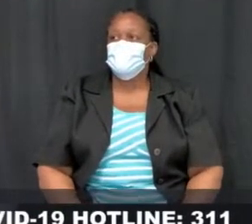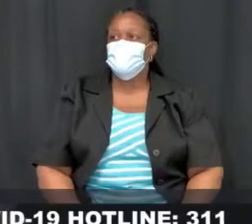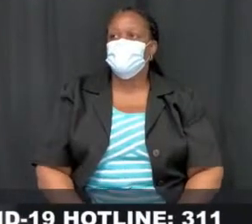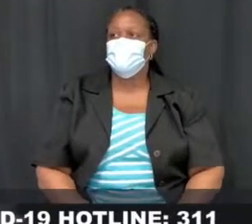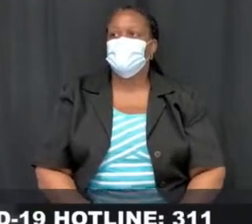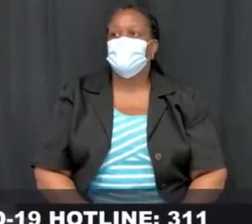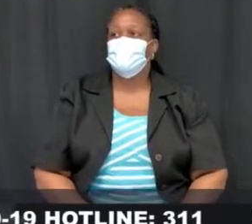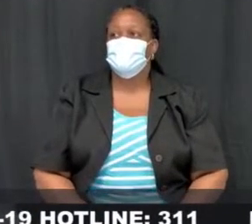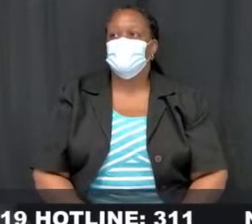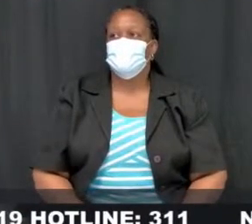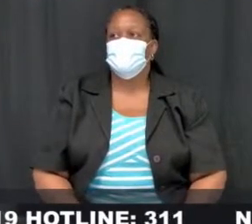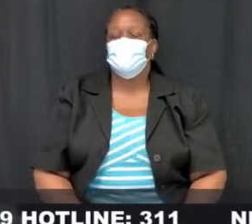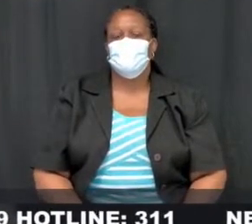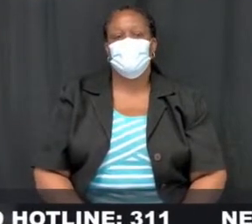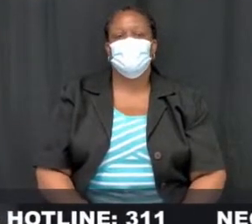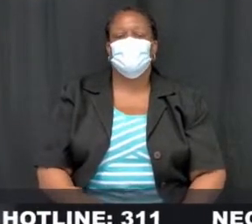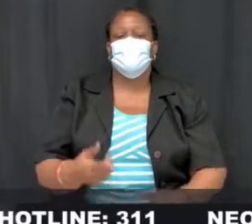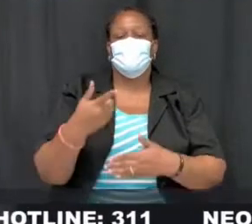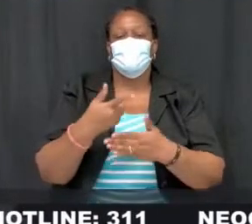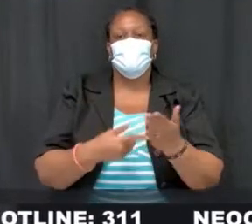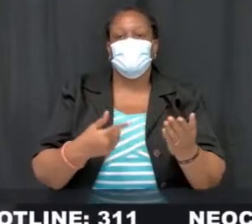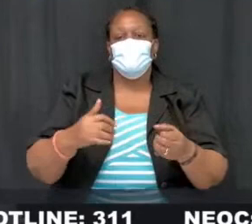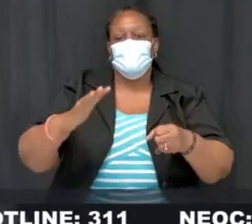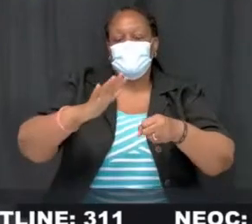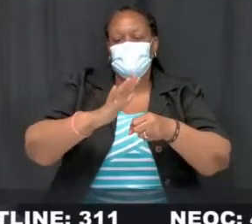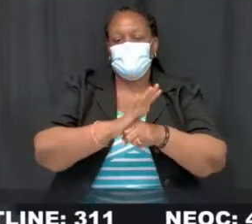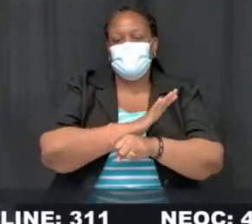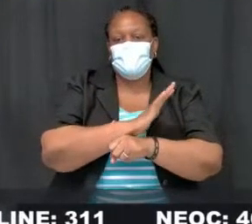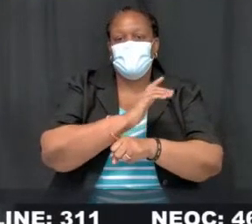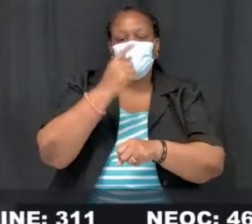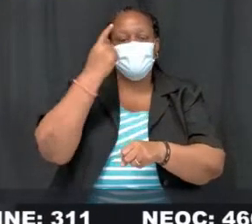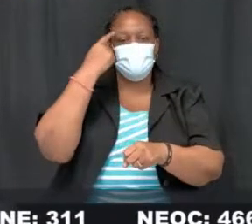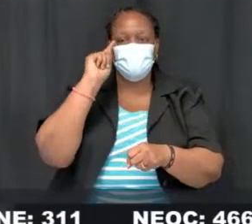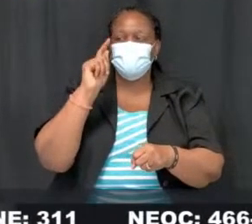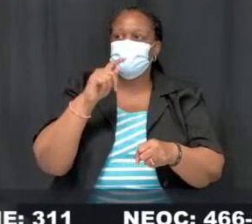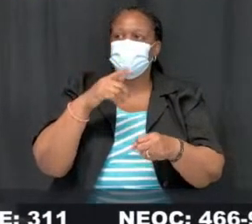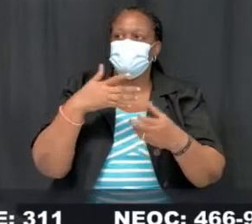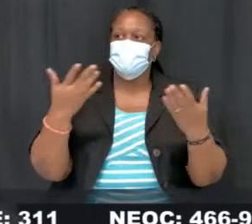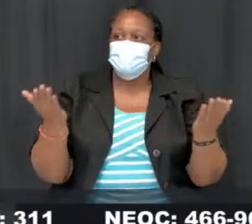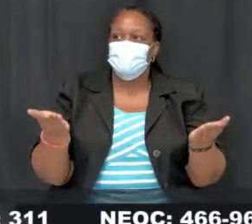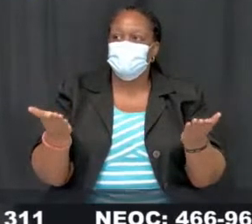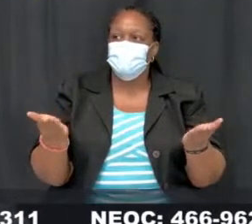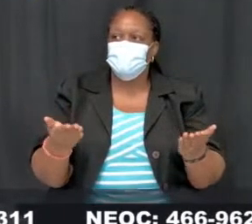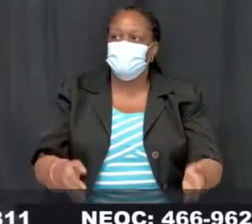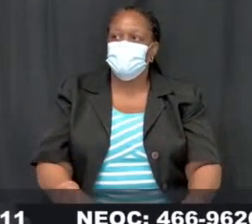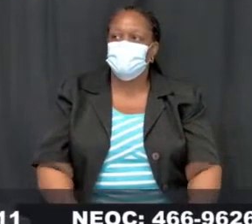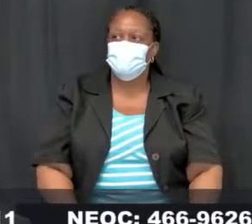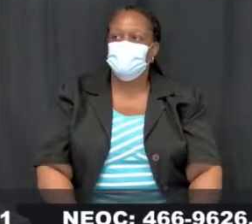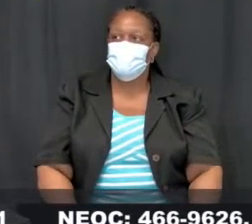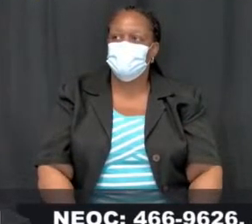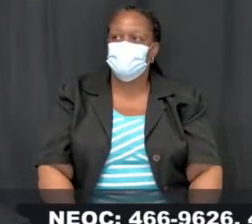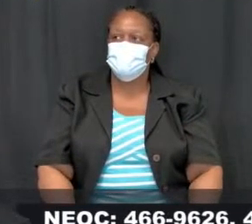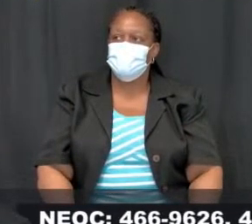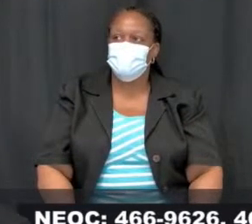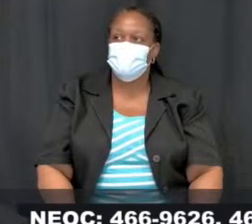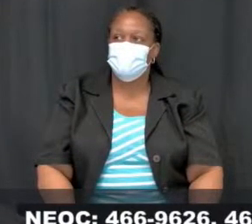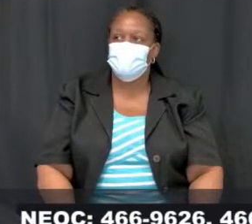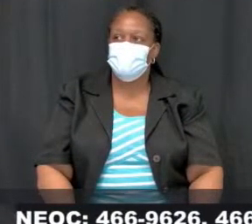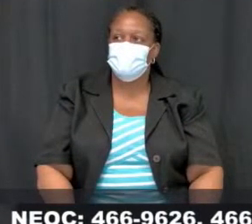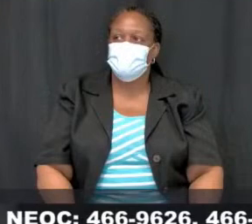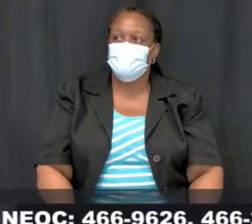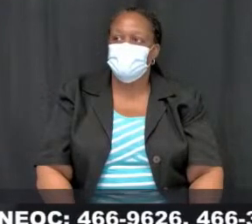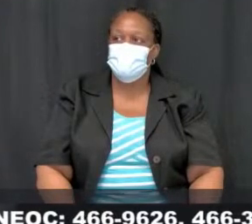herd immunity threshold, and is it really achievable with the now highly transmissible